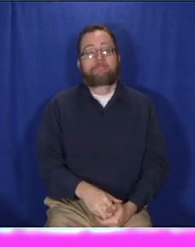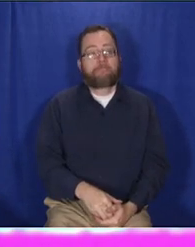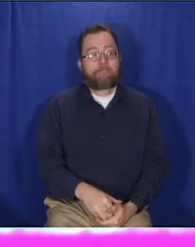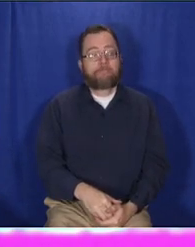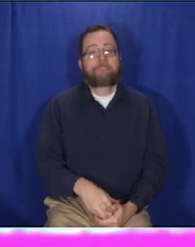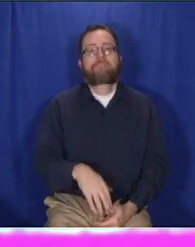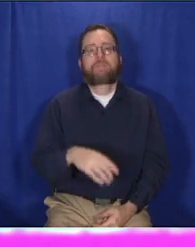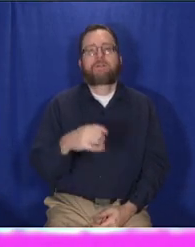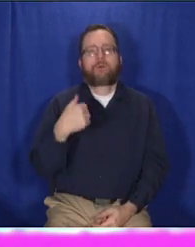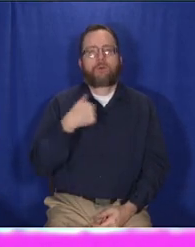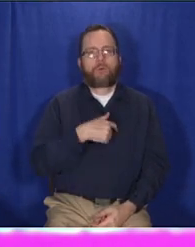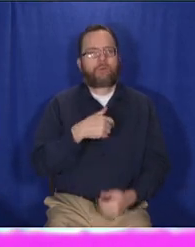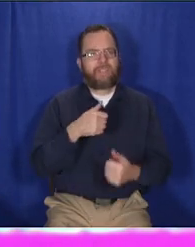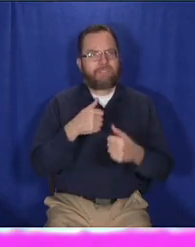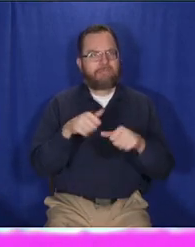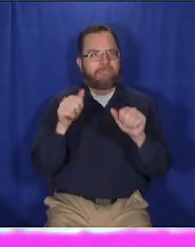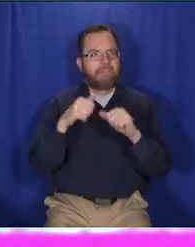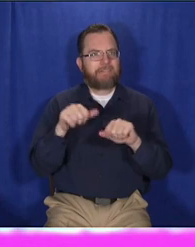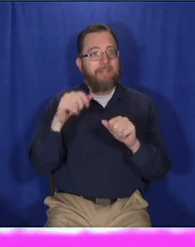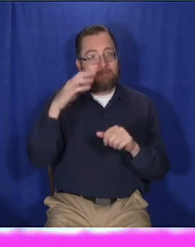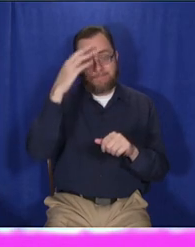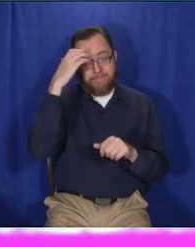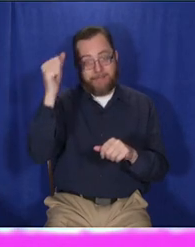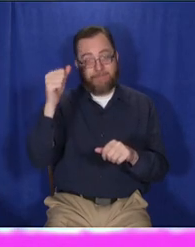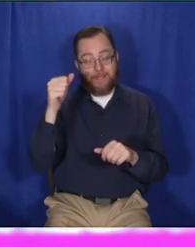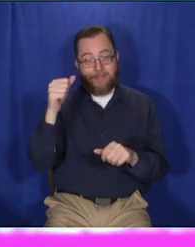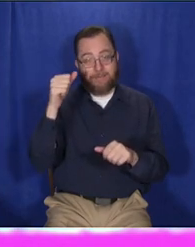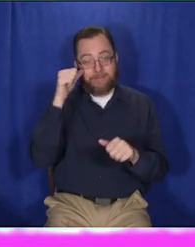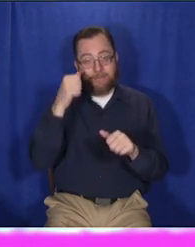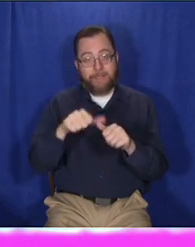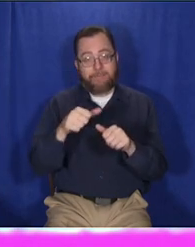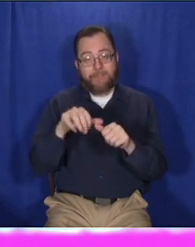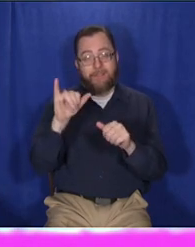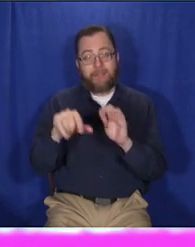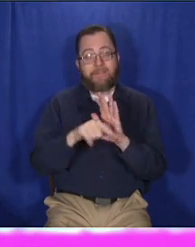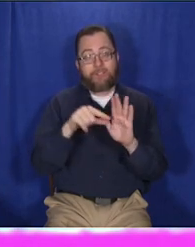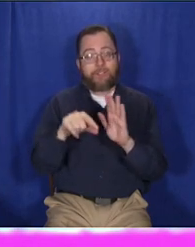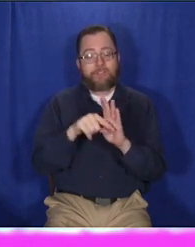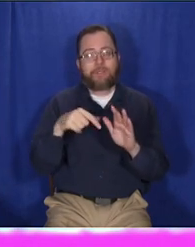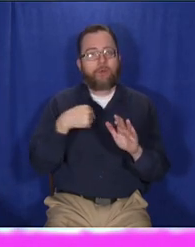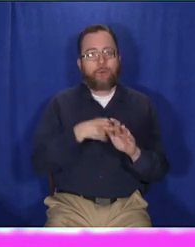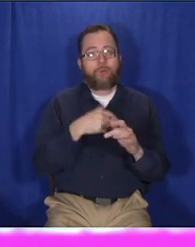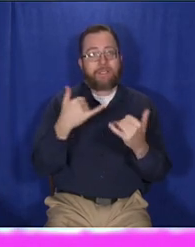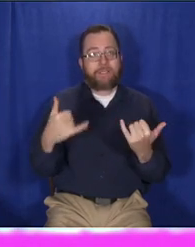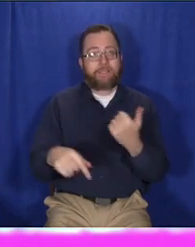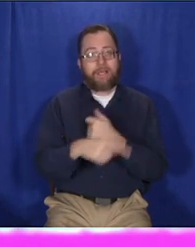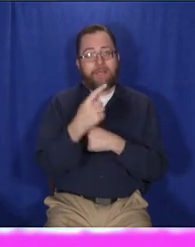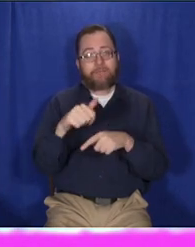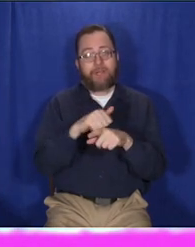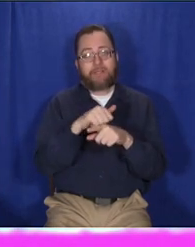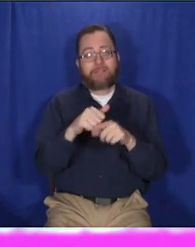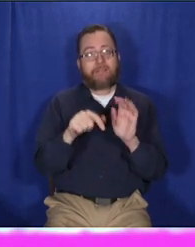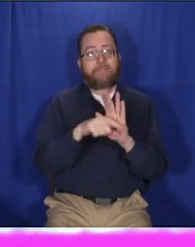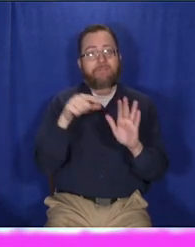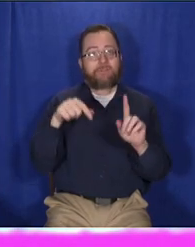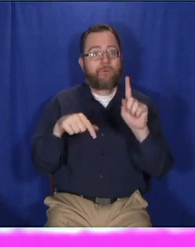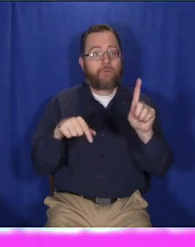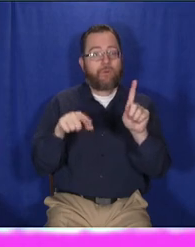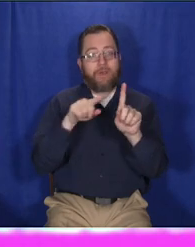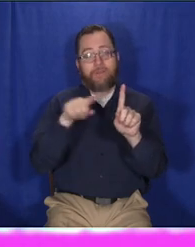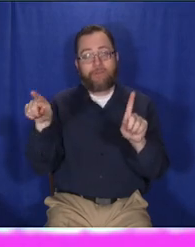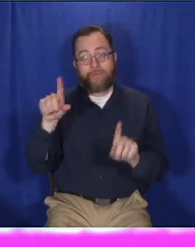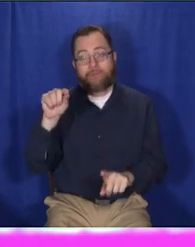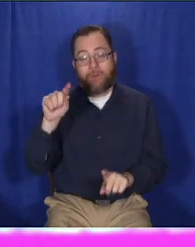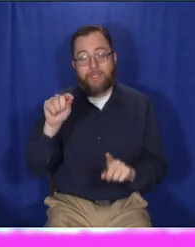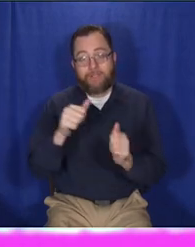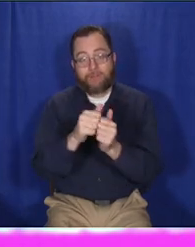so we added a couple new verses this week, and we're going to recite verses 1 through 20